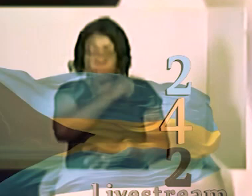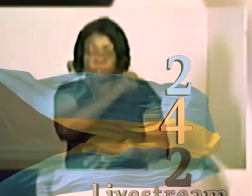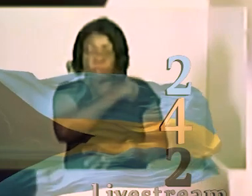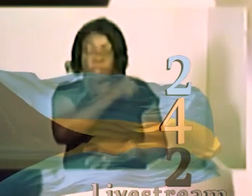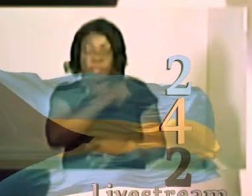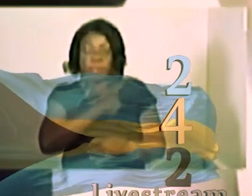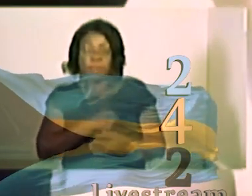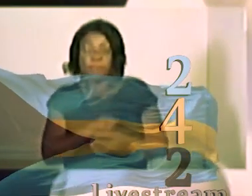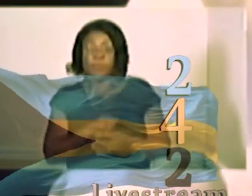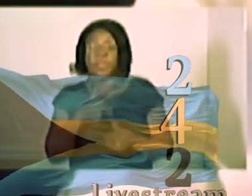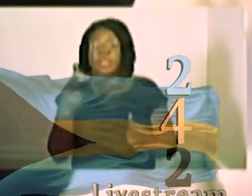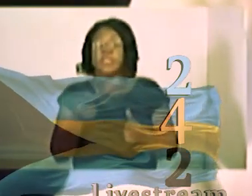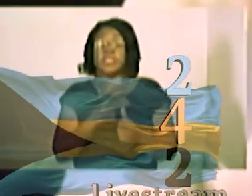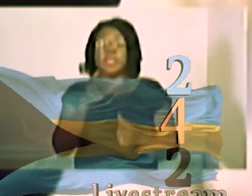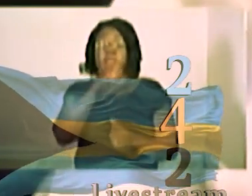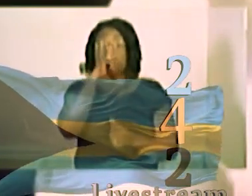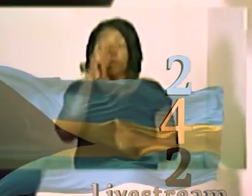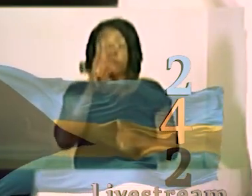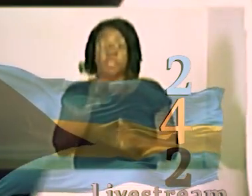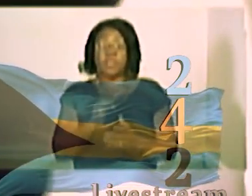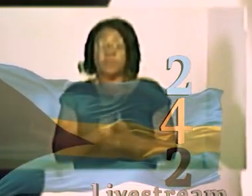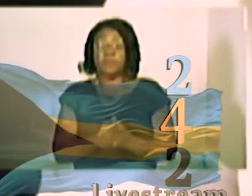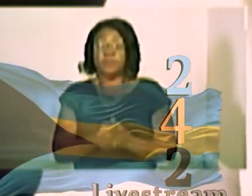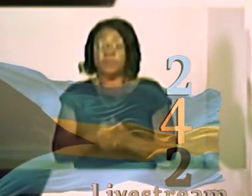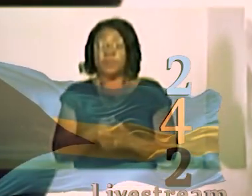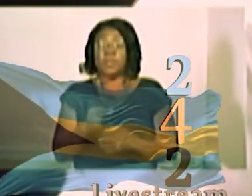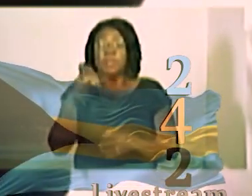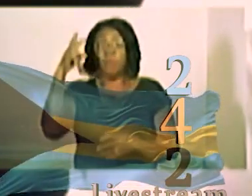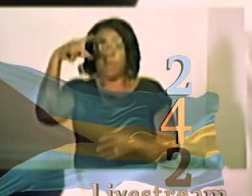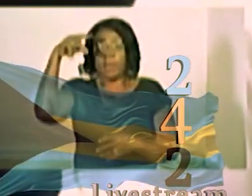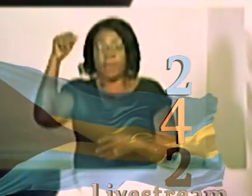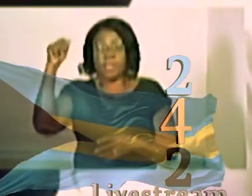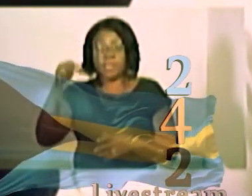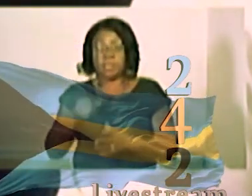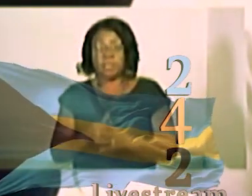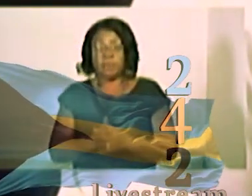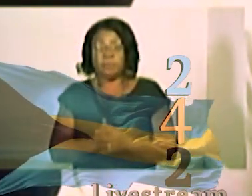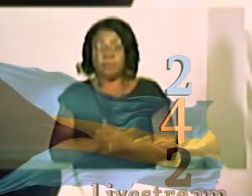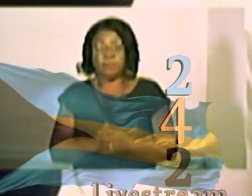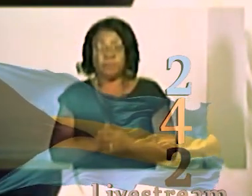me the opportunity. My second question goes to the Prime Minister.